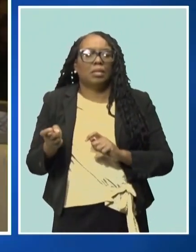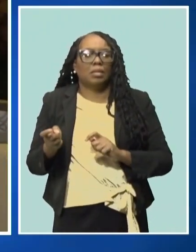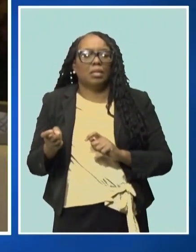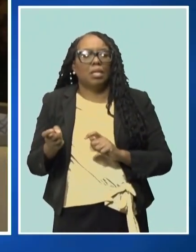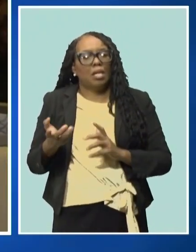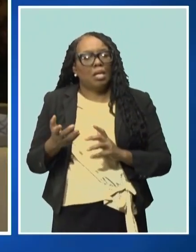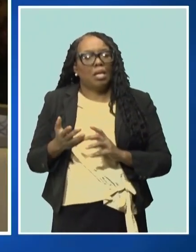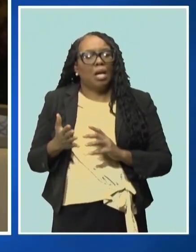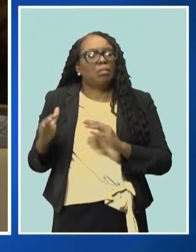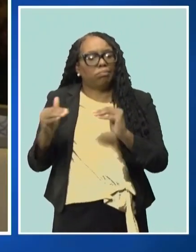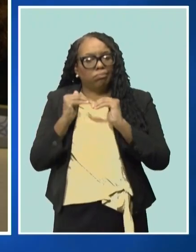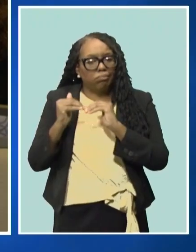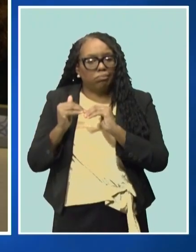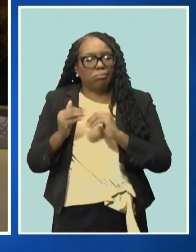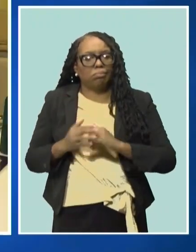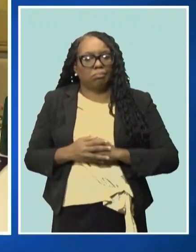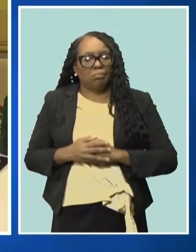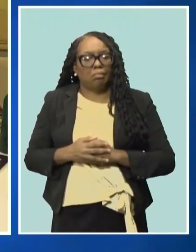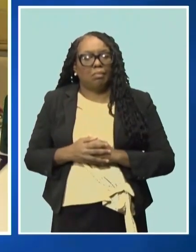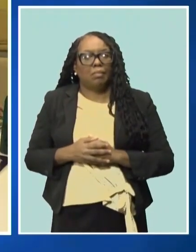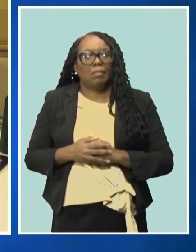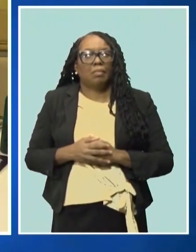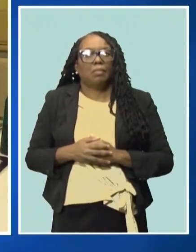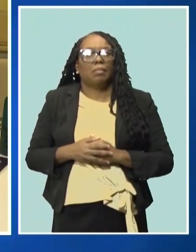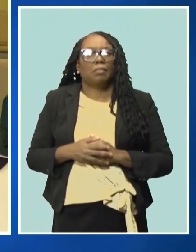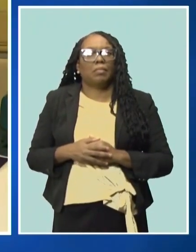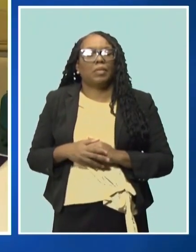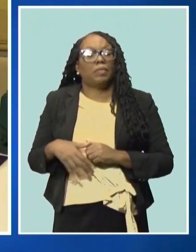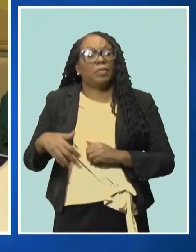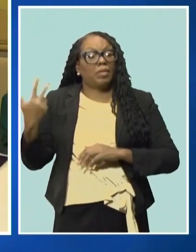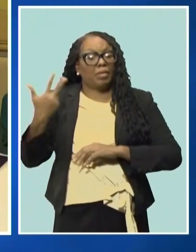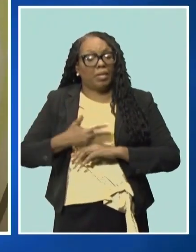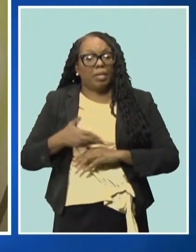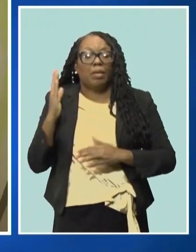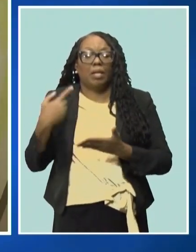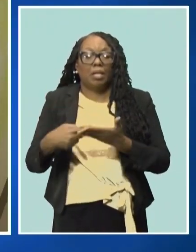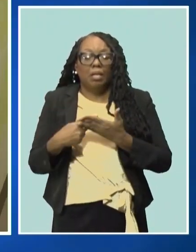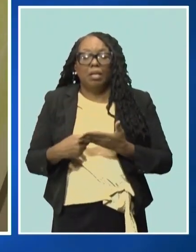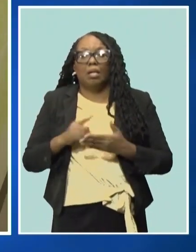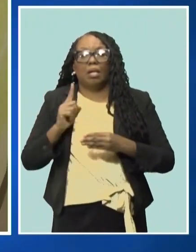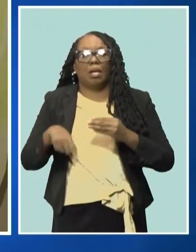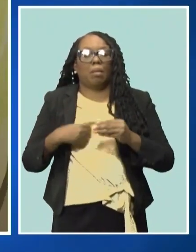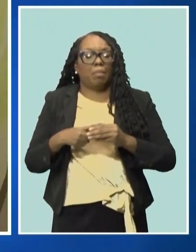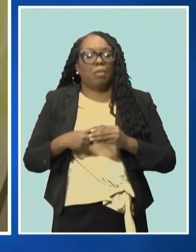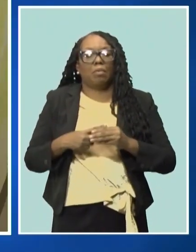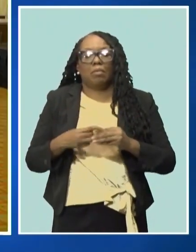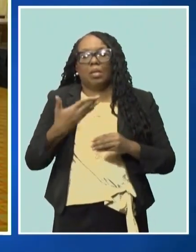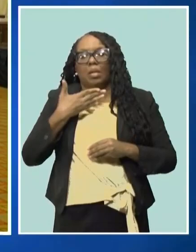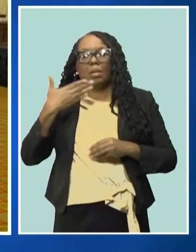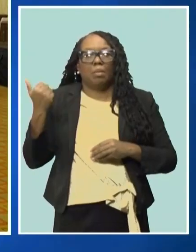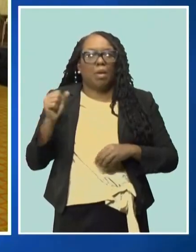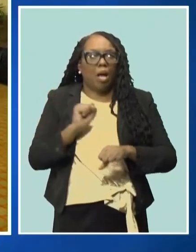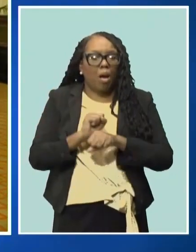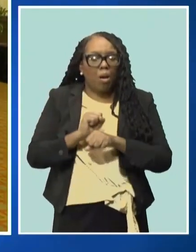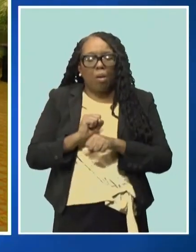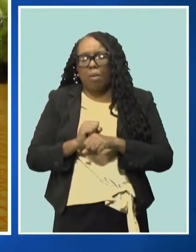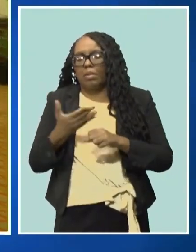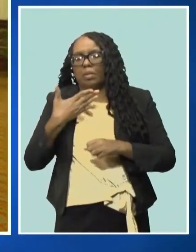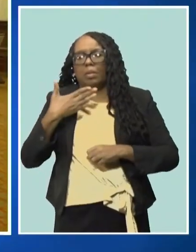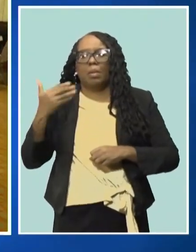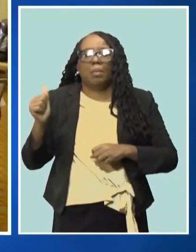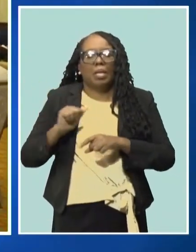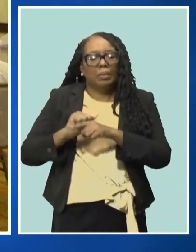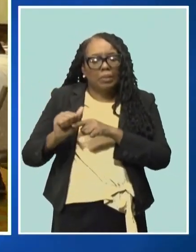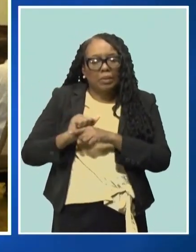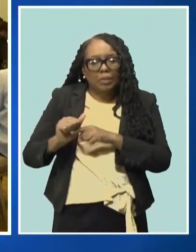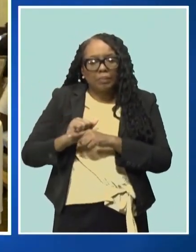on opportunities for job creation and regional best practices, among other things, will be rolled out. The talks are scheduled to wrap up on